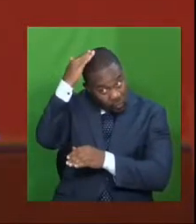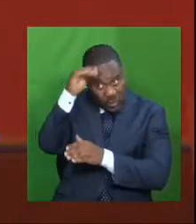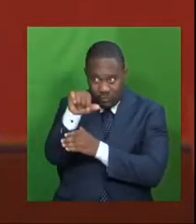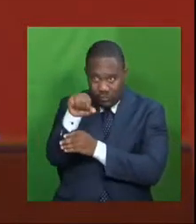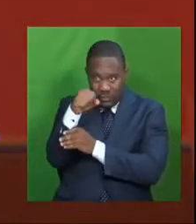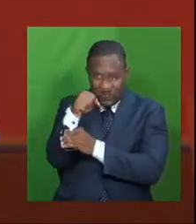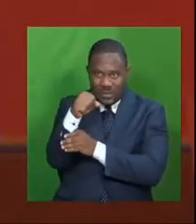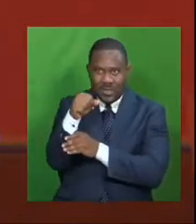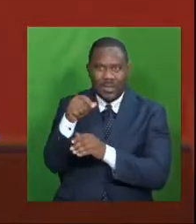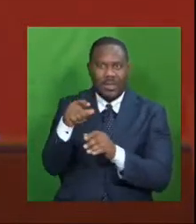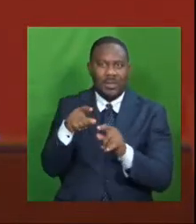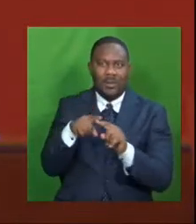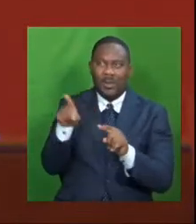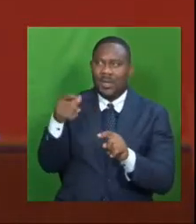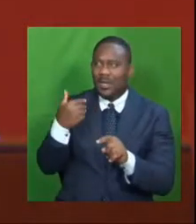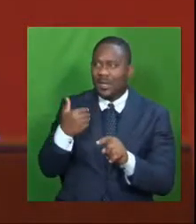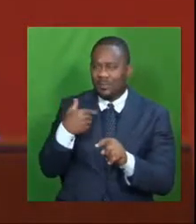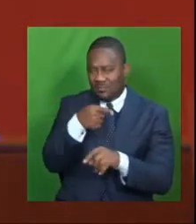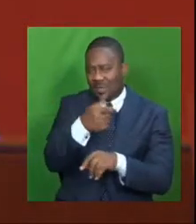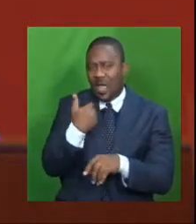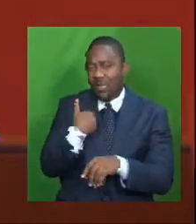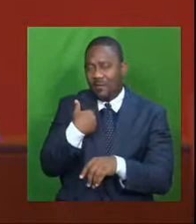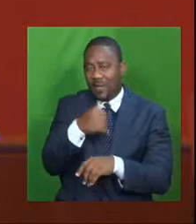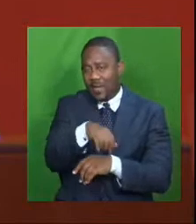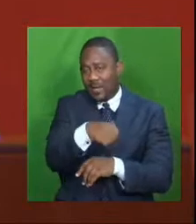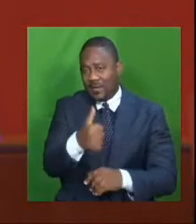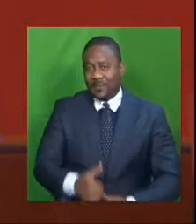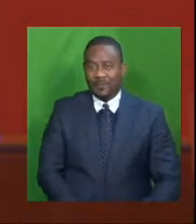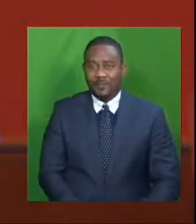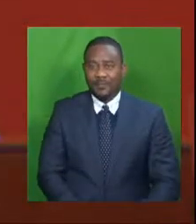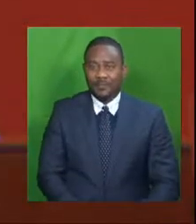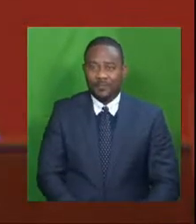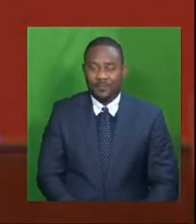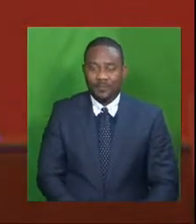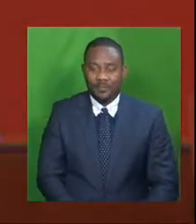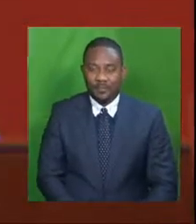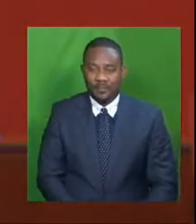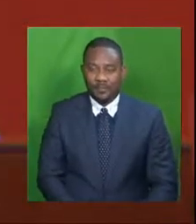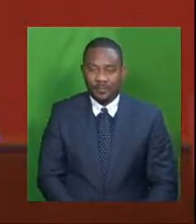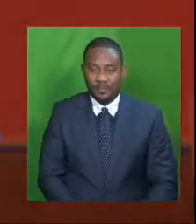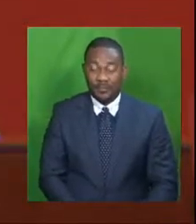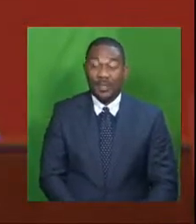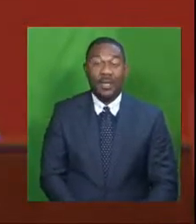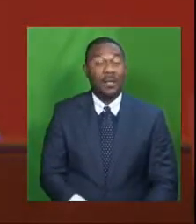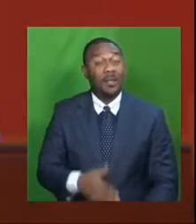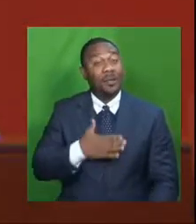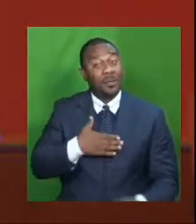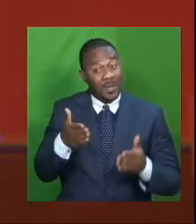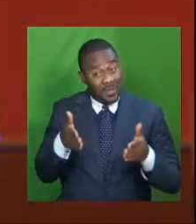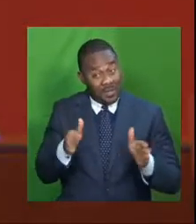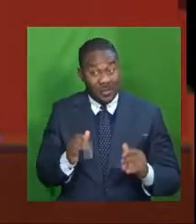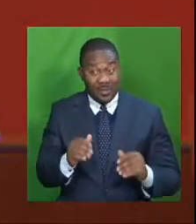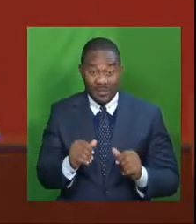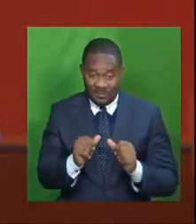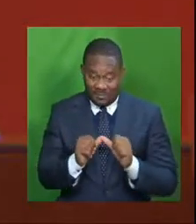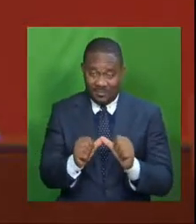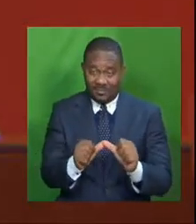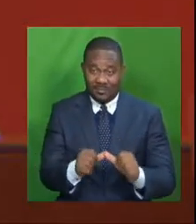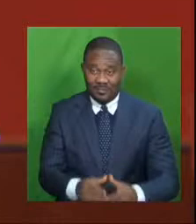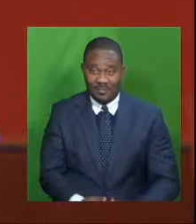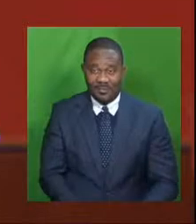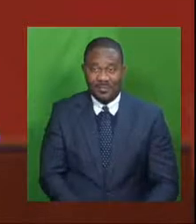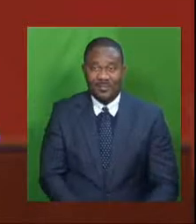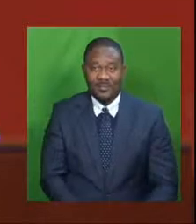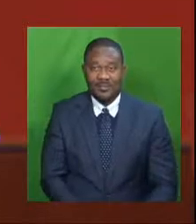But he too is carrying another bald head. So, honorable member, let's leave it there, and then you may continue.